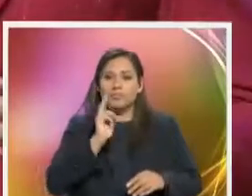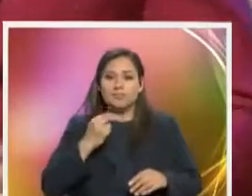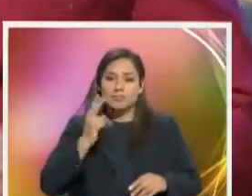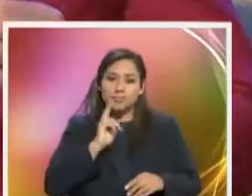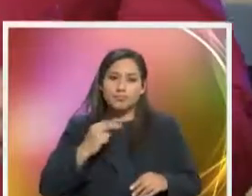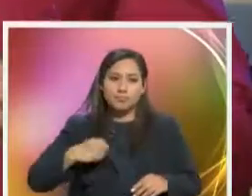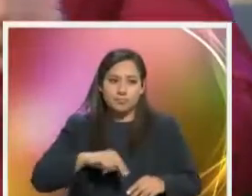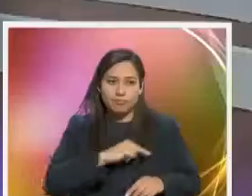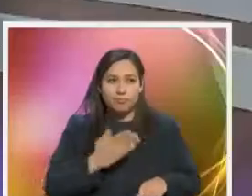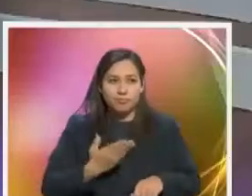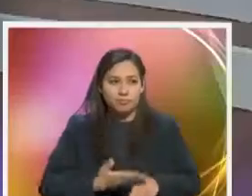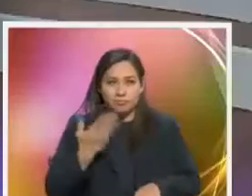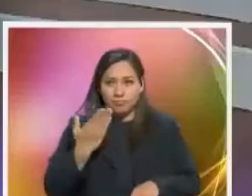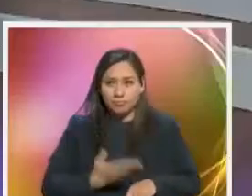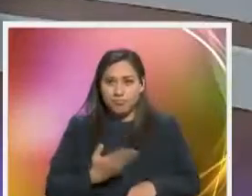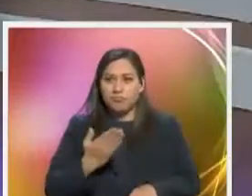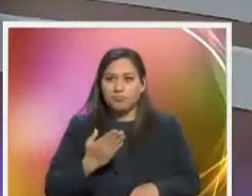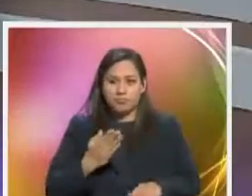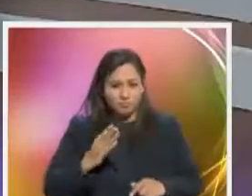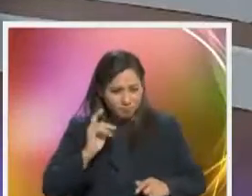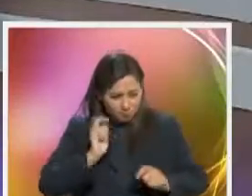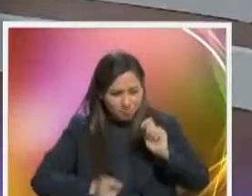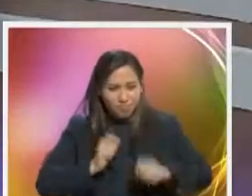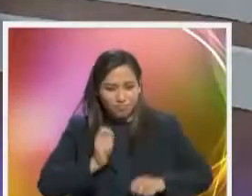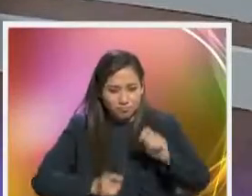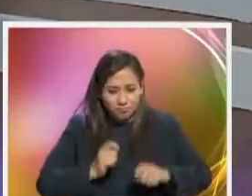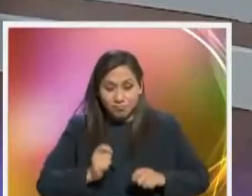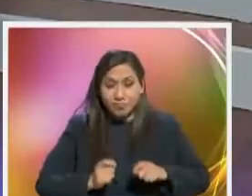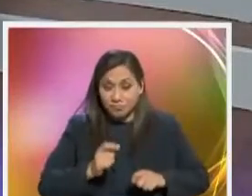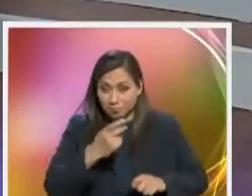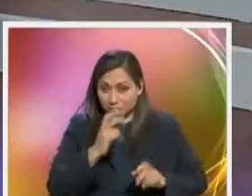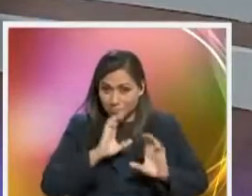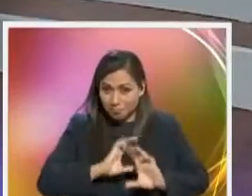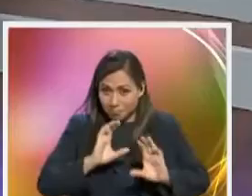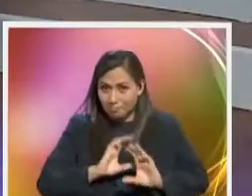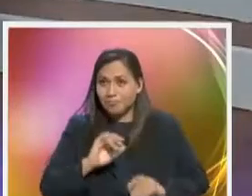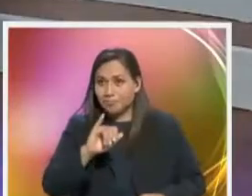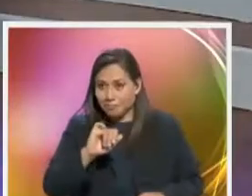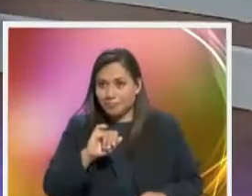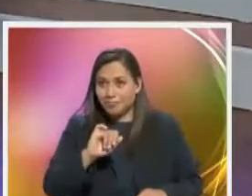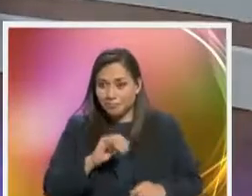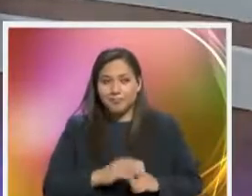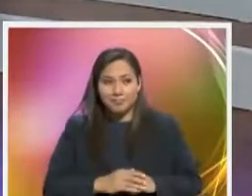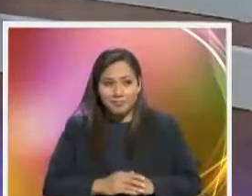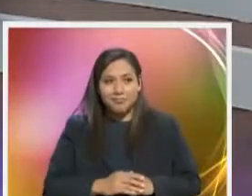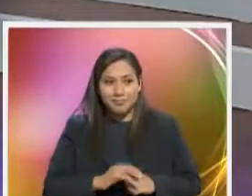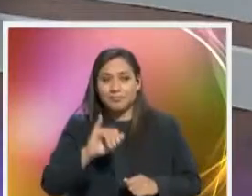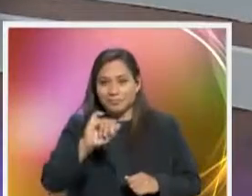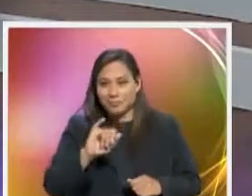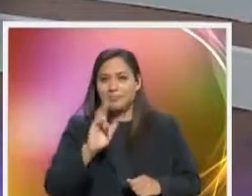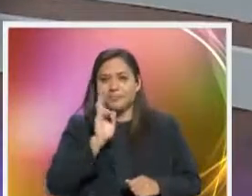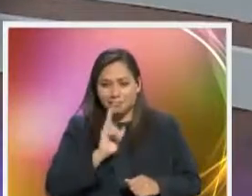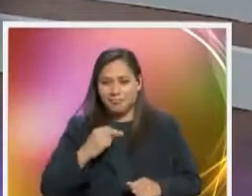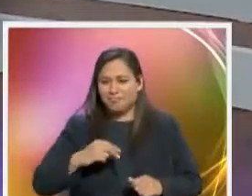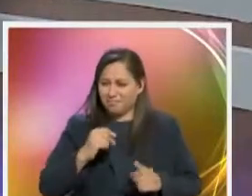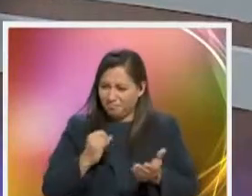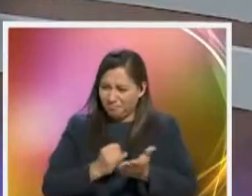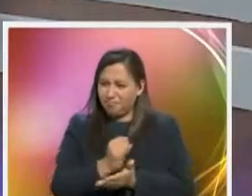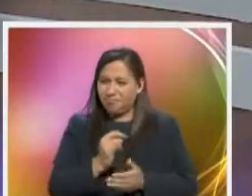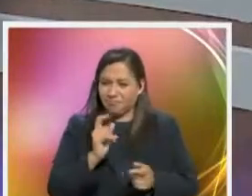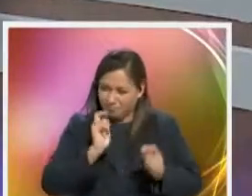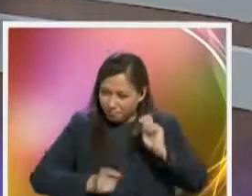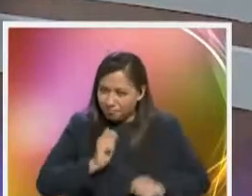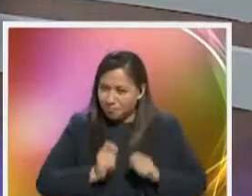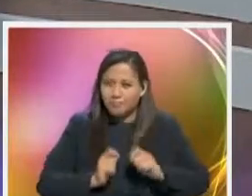hacer esto muy, pero muy sonoro, que suene. Van a cantar esta canción, ¿verdad? Sí. Let's get this loud. Let's get this loud. Vamos a hacerlo